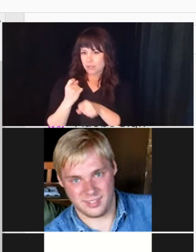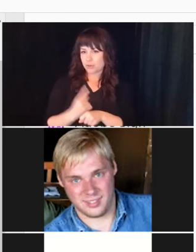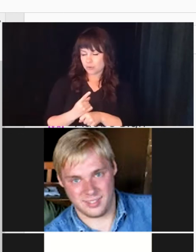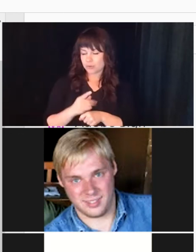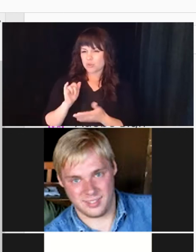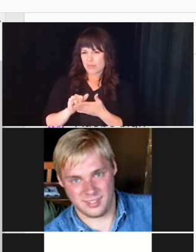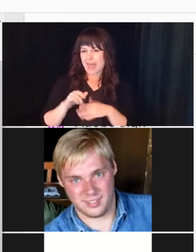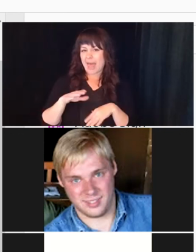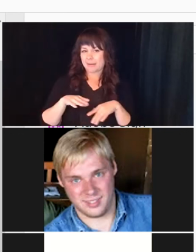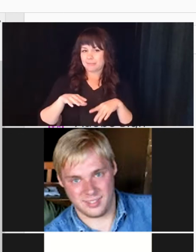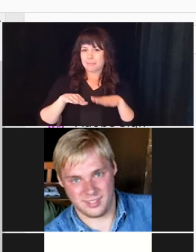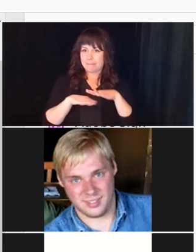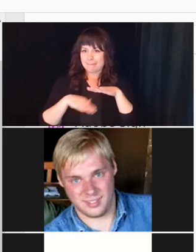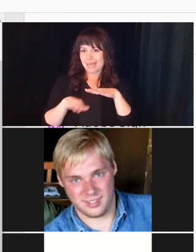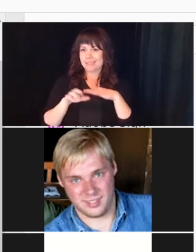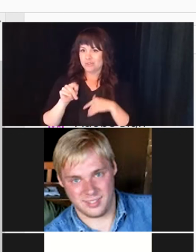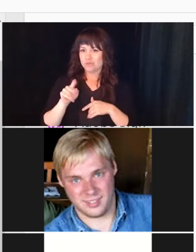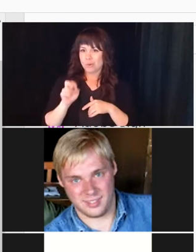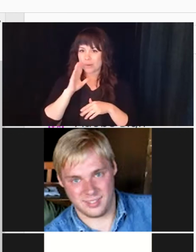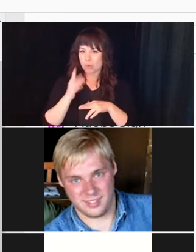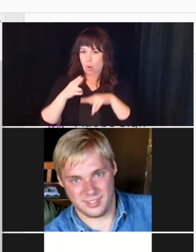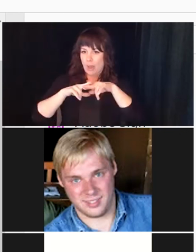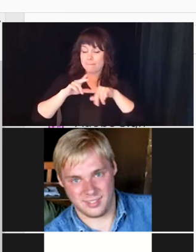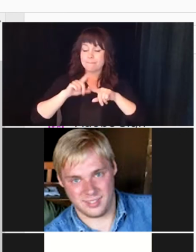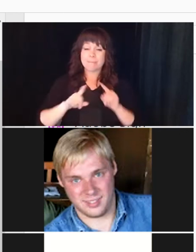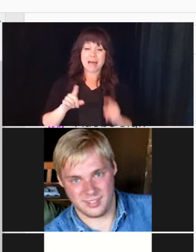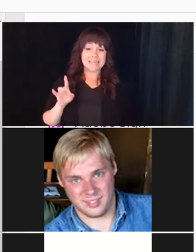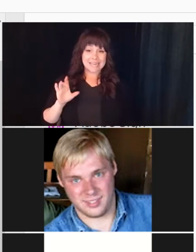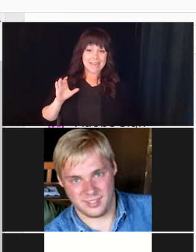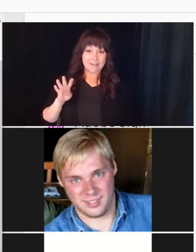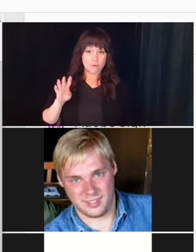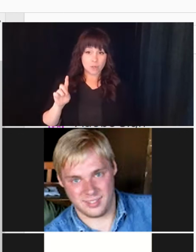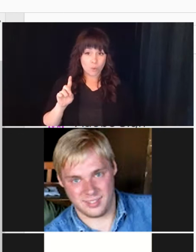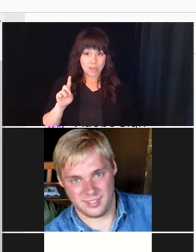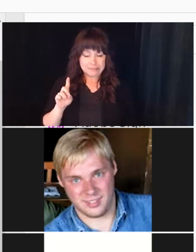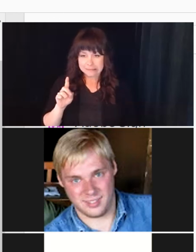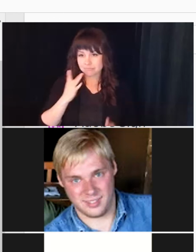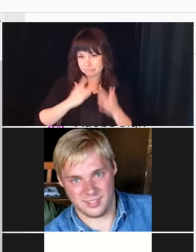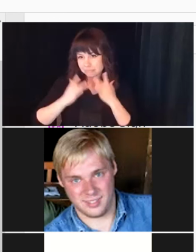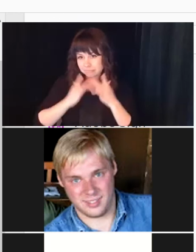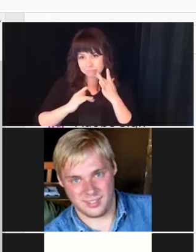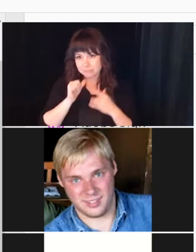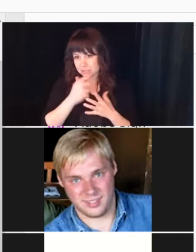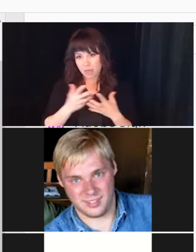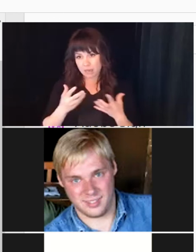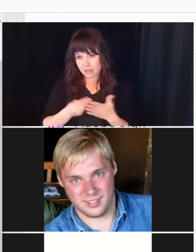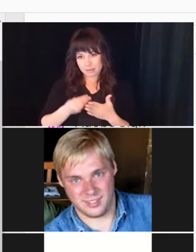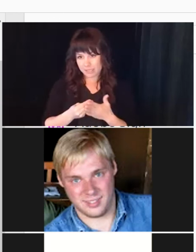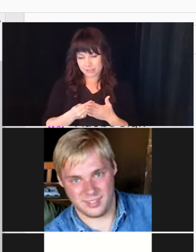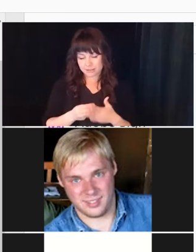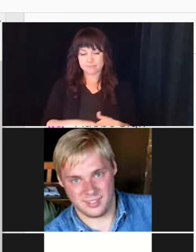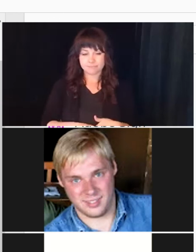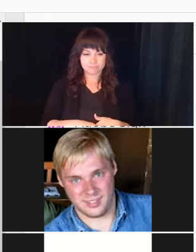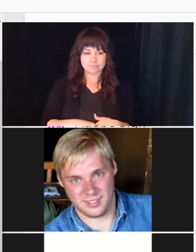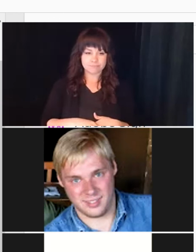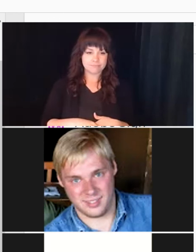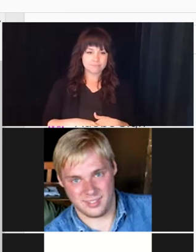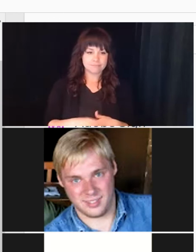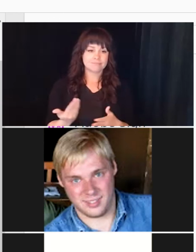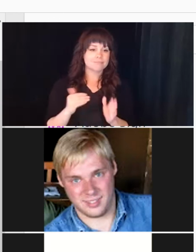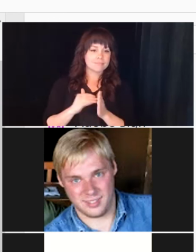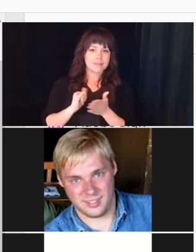bit. But obviously, you know, 841 is not a lot of money, all right? And like I said, that's the maximum amount that a